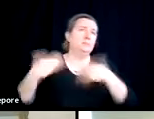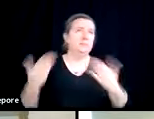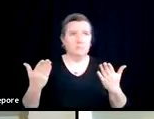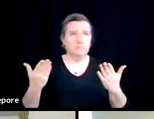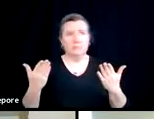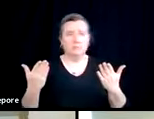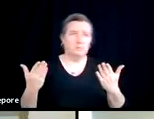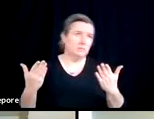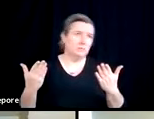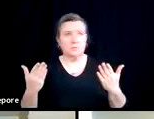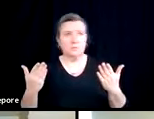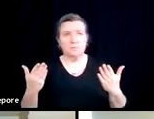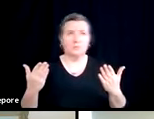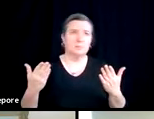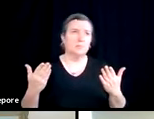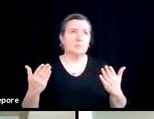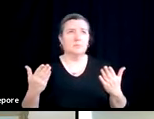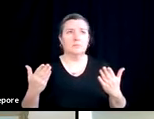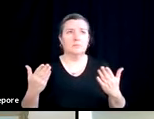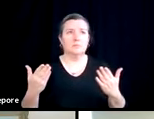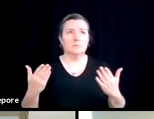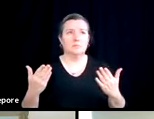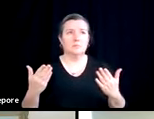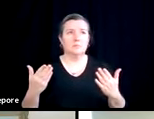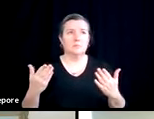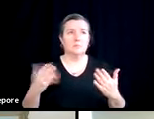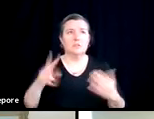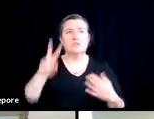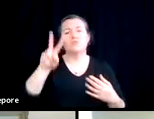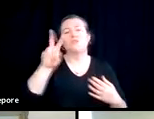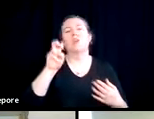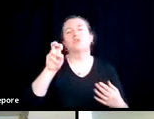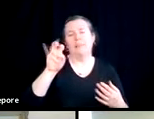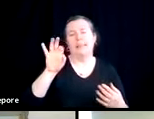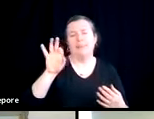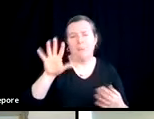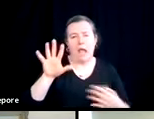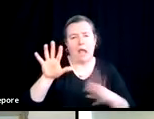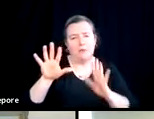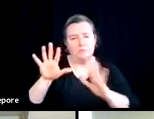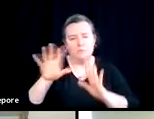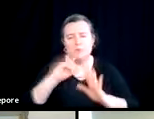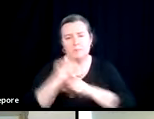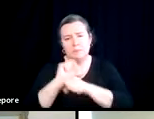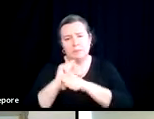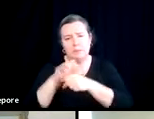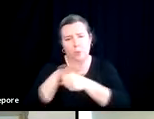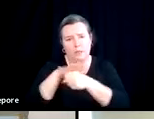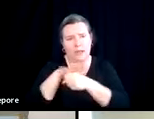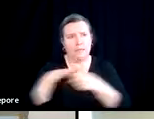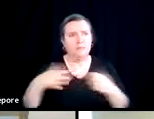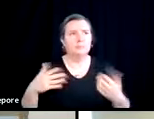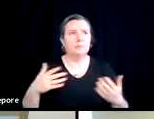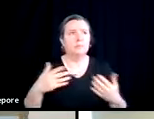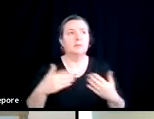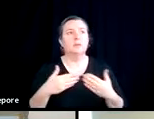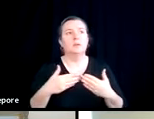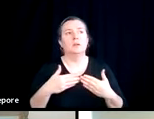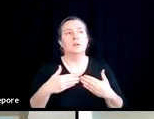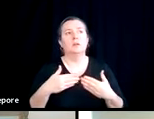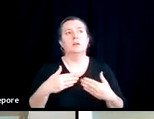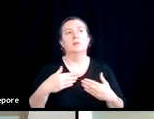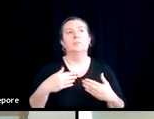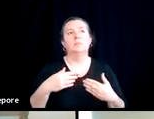showing 295 points of distribution, 21 of which are closed pods, 274 are open. Both